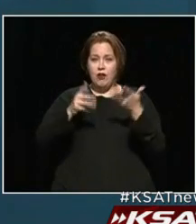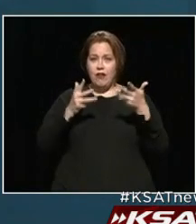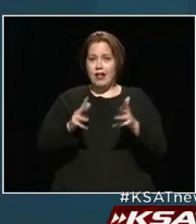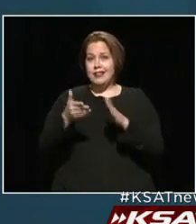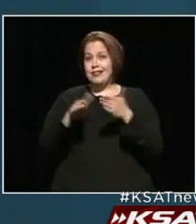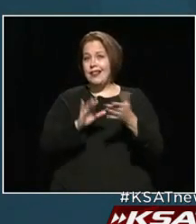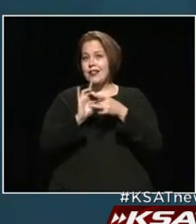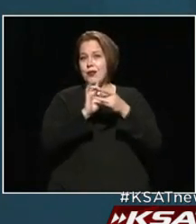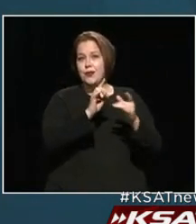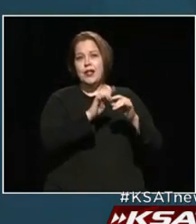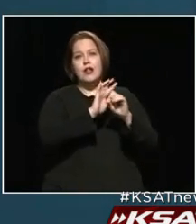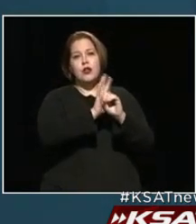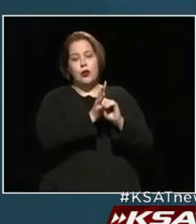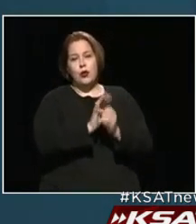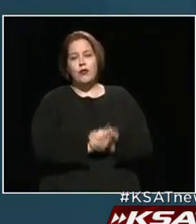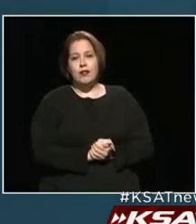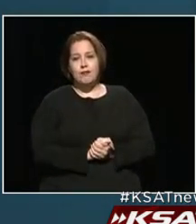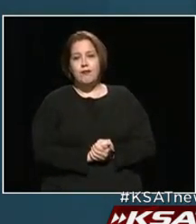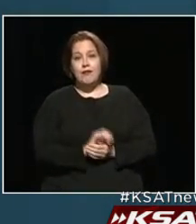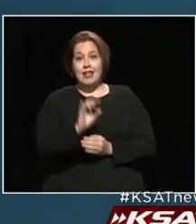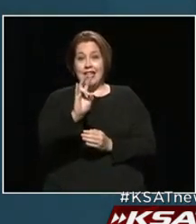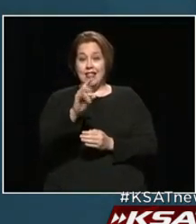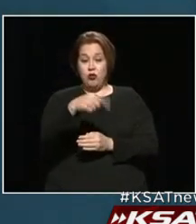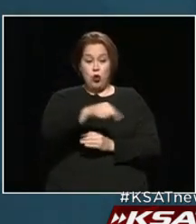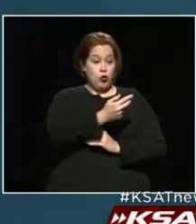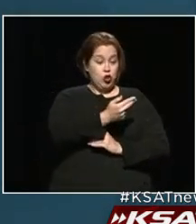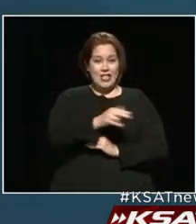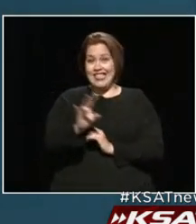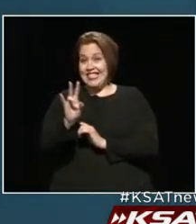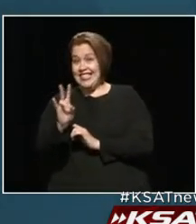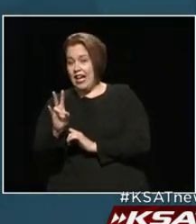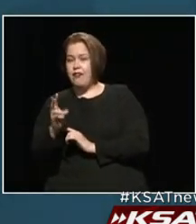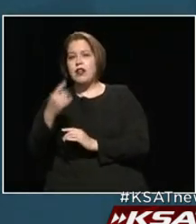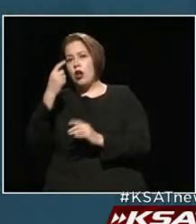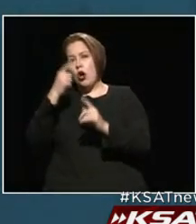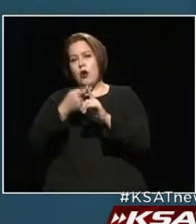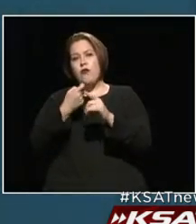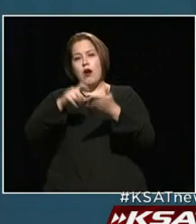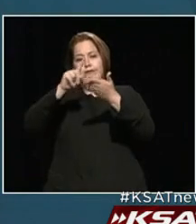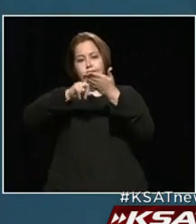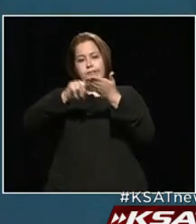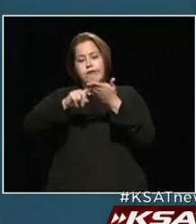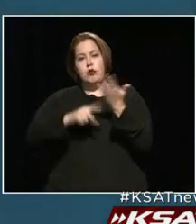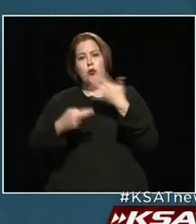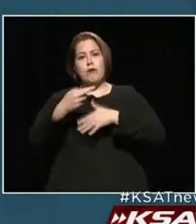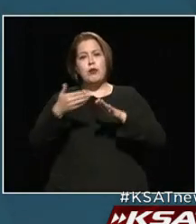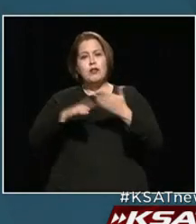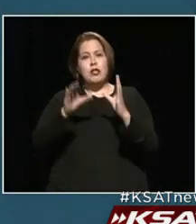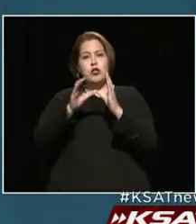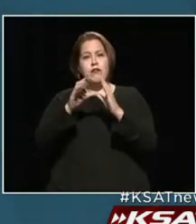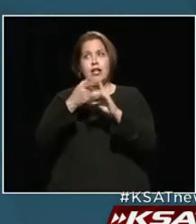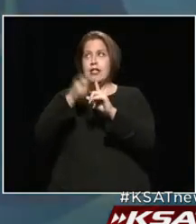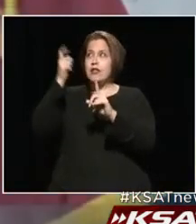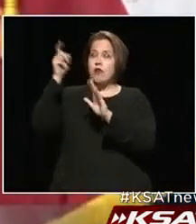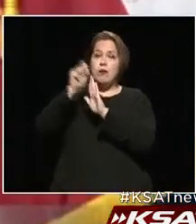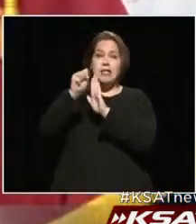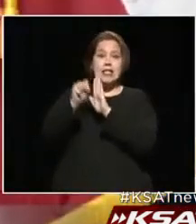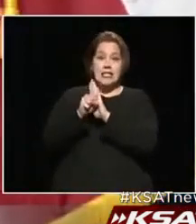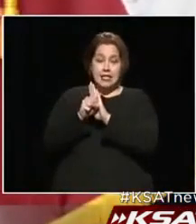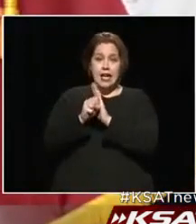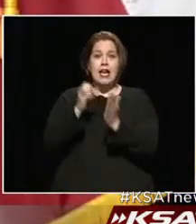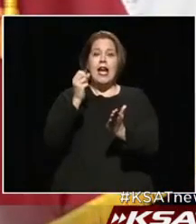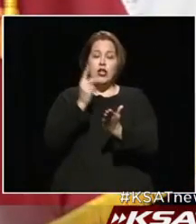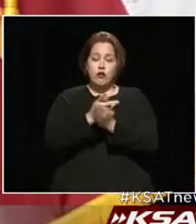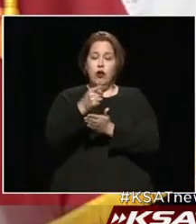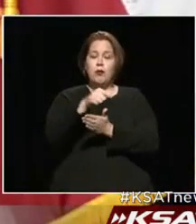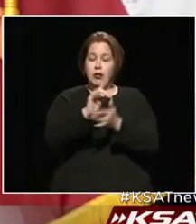deaths related to COVID-19. 7 of the 13 are the result of Metro Health reviewing death certificates provided by the state and confirming the